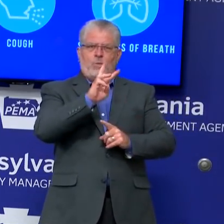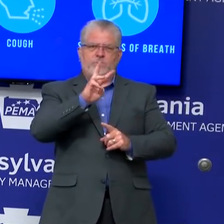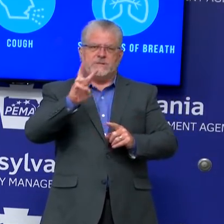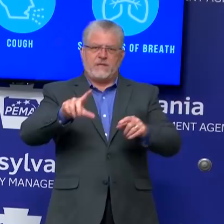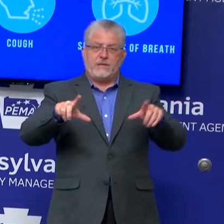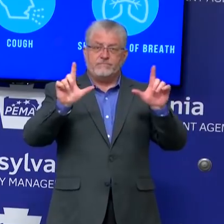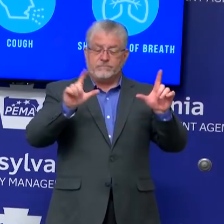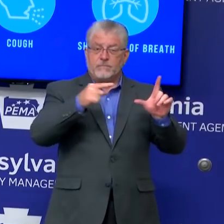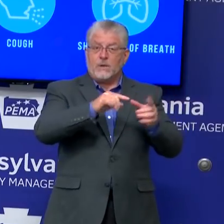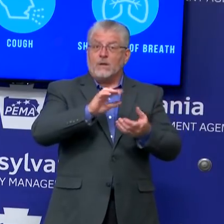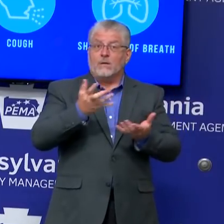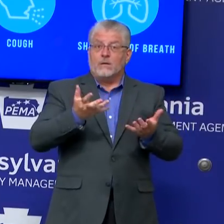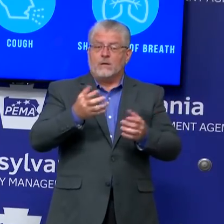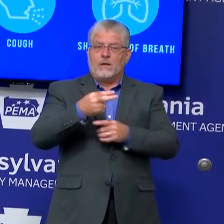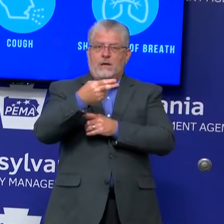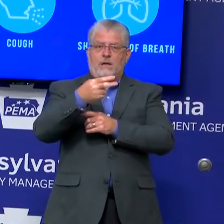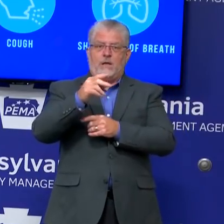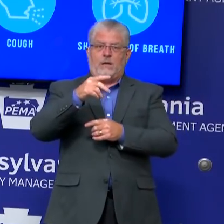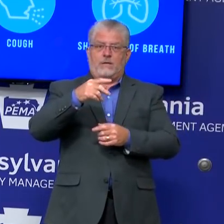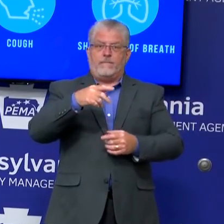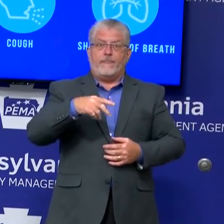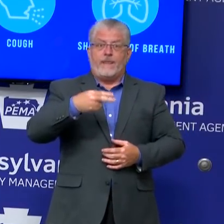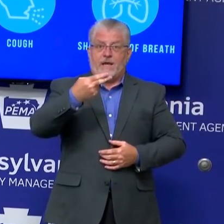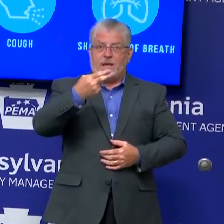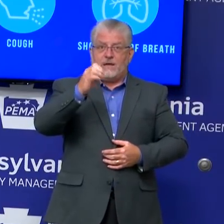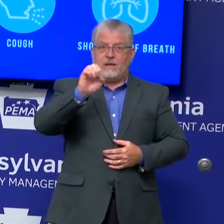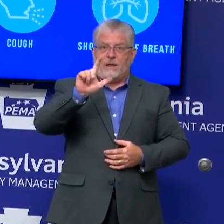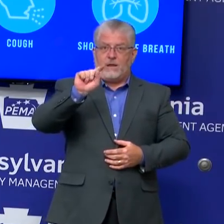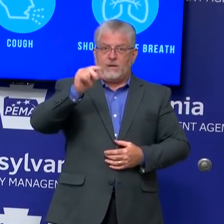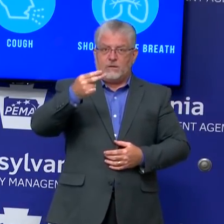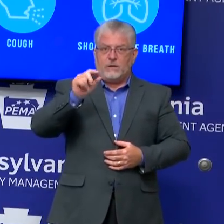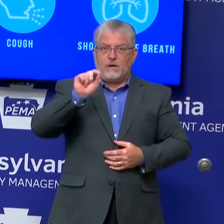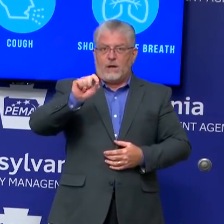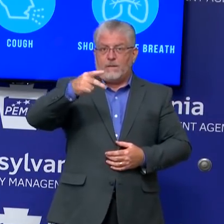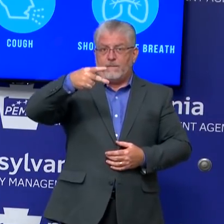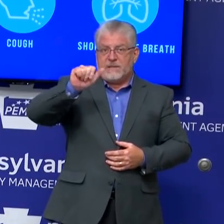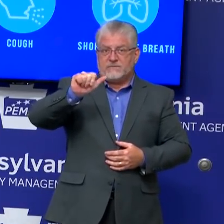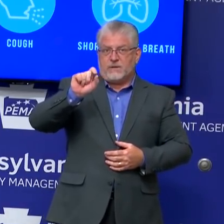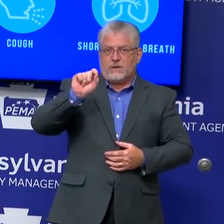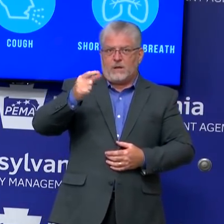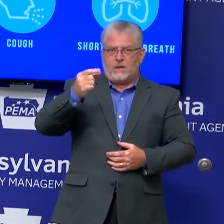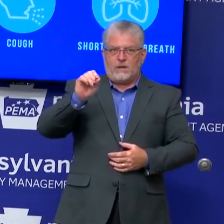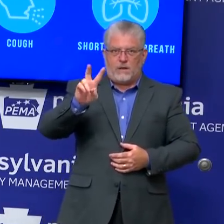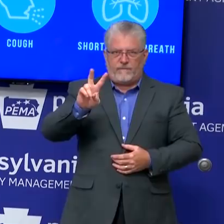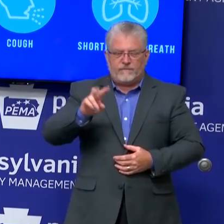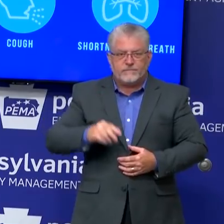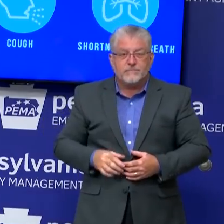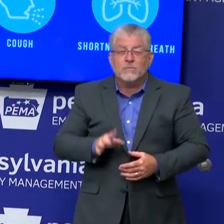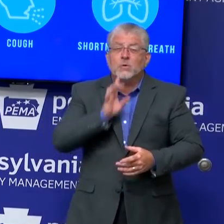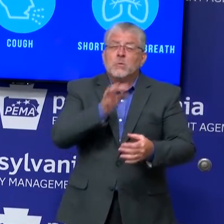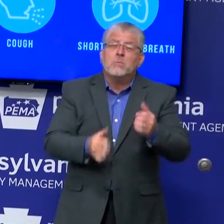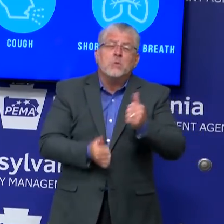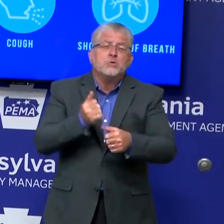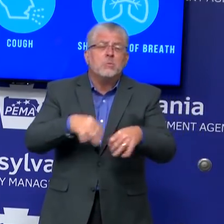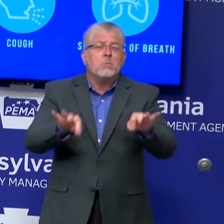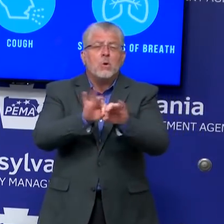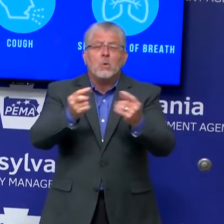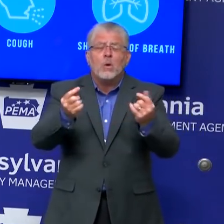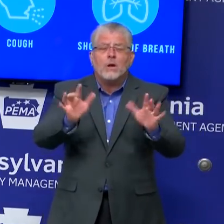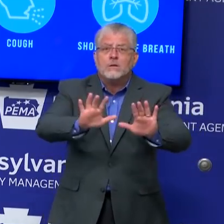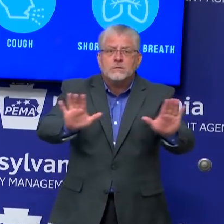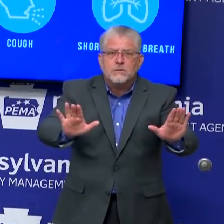health.pa.gov. And what is most important for Pennsylvanians to now remember is stay calm, stay